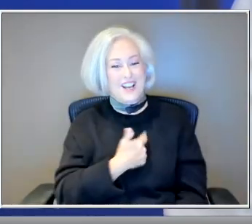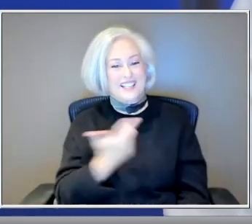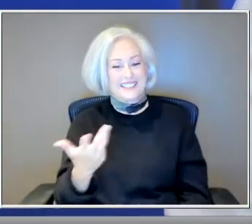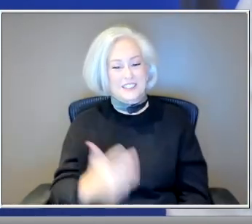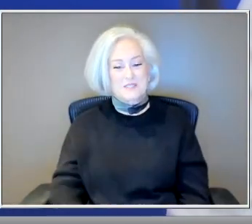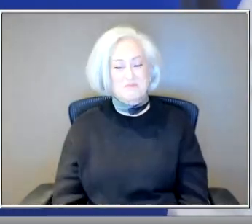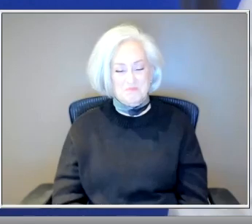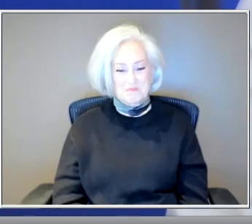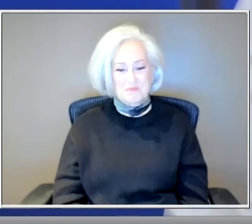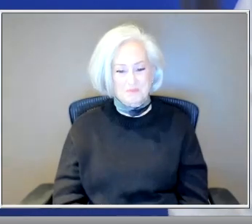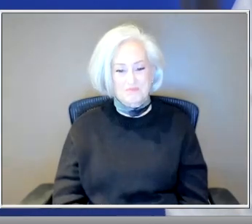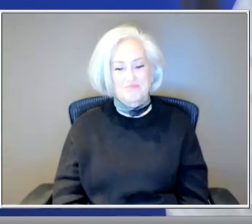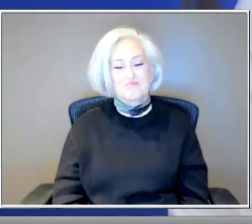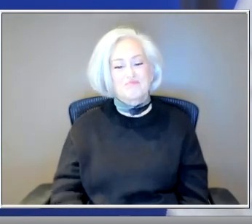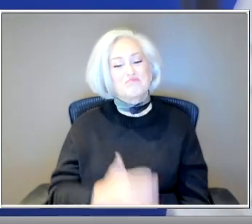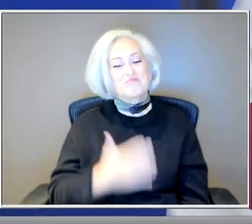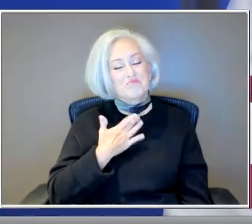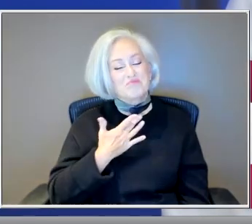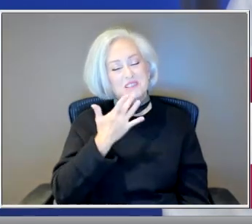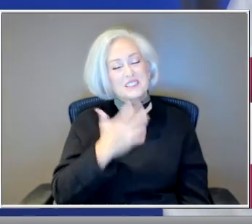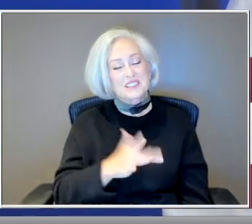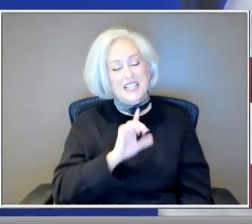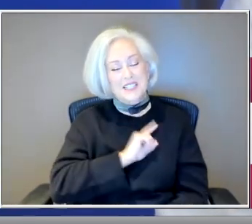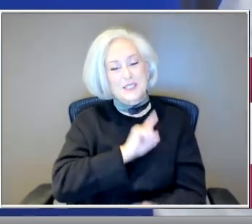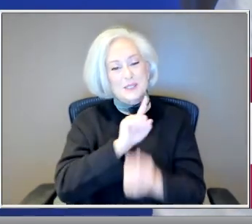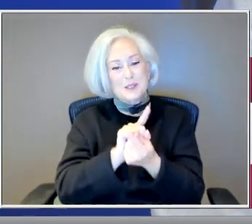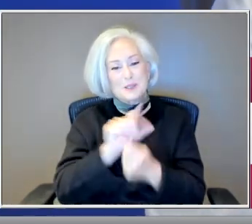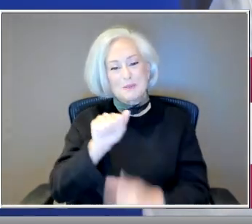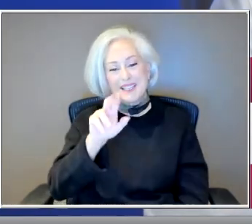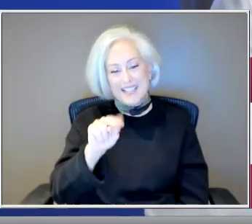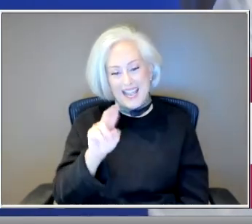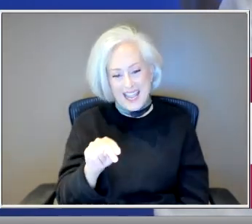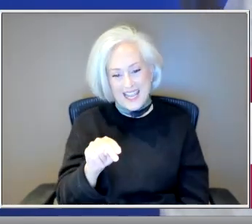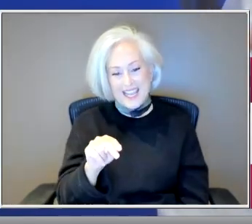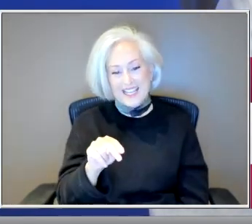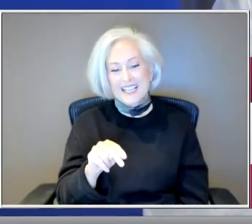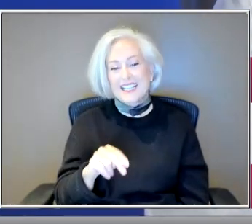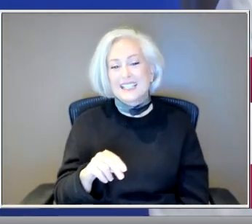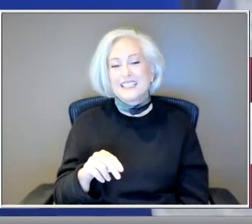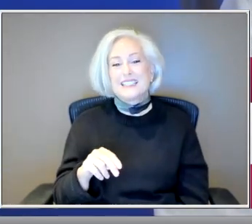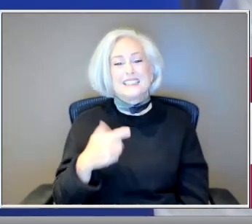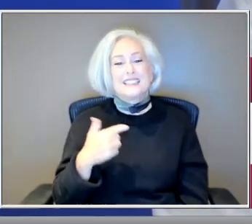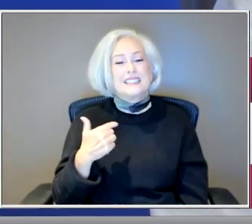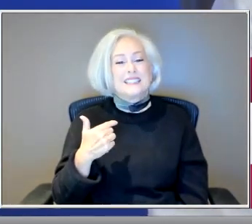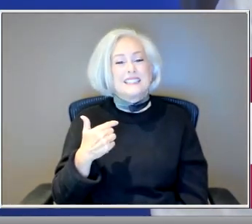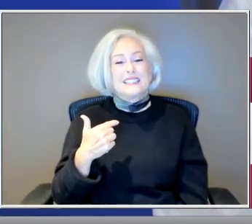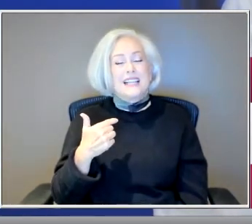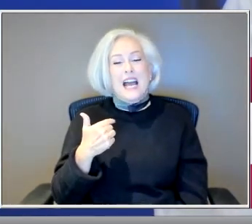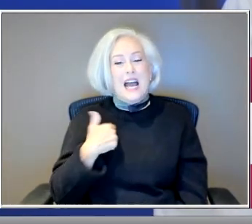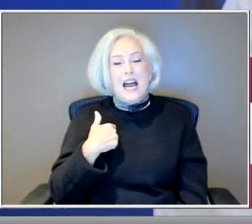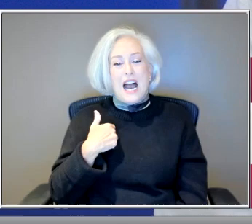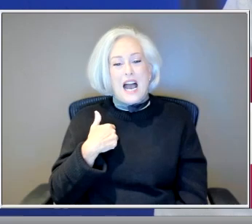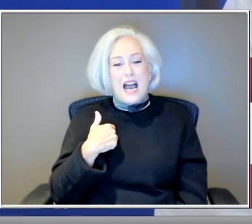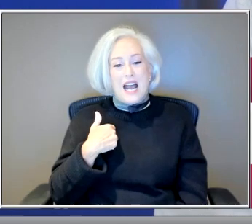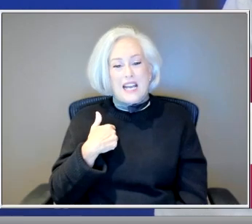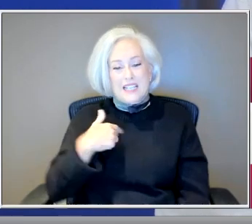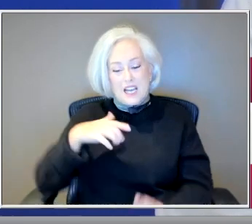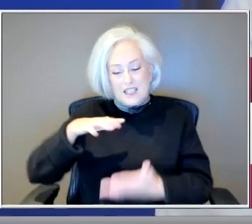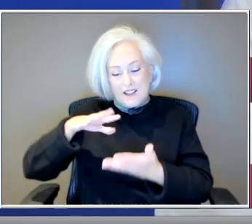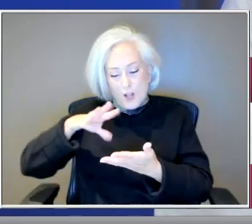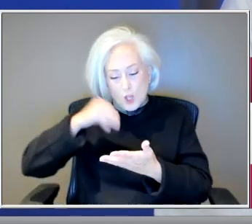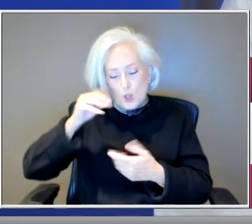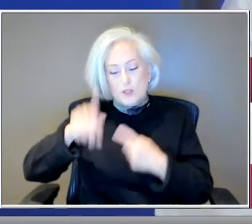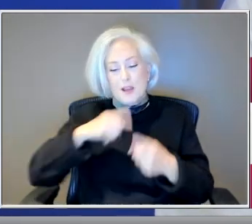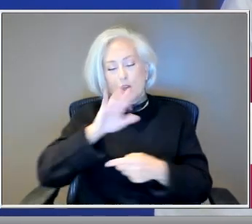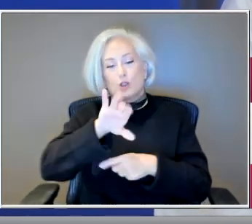I've had the privilege of meeting Ann, and I kind of came about this later in, with all of her struggles with the arrhythmias, but